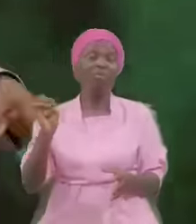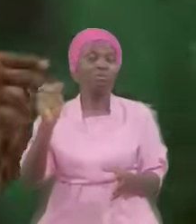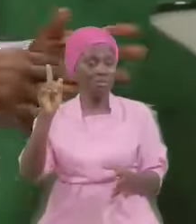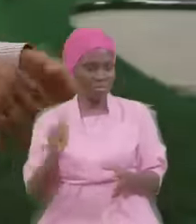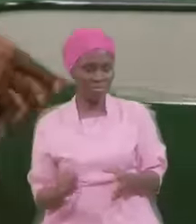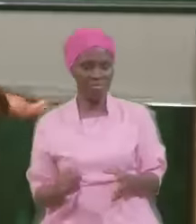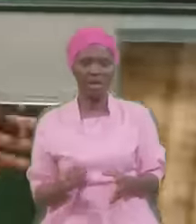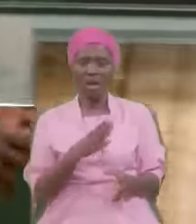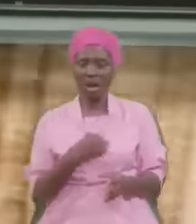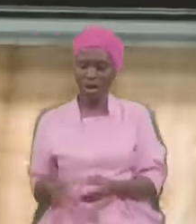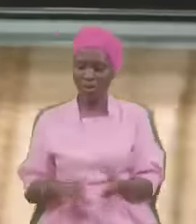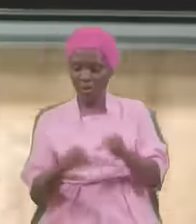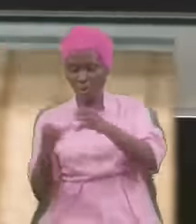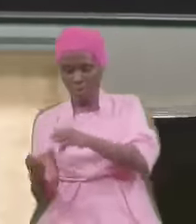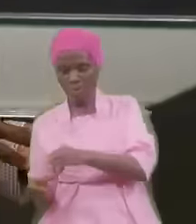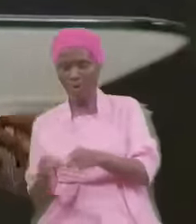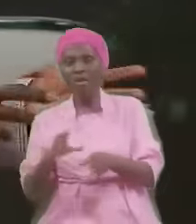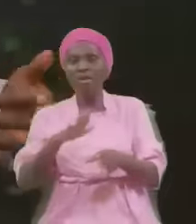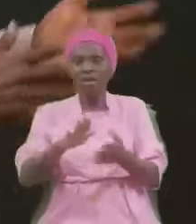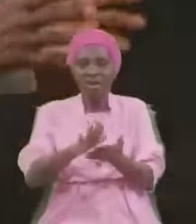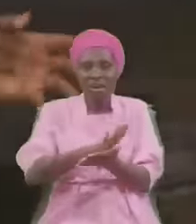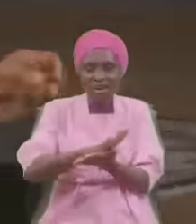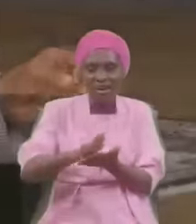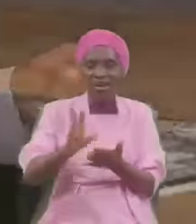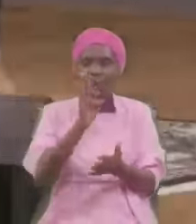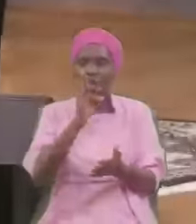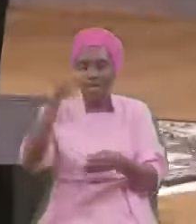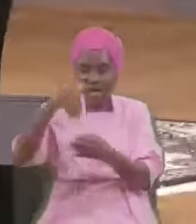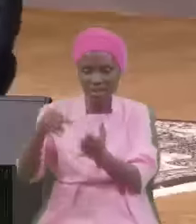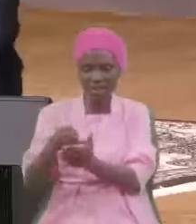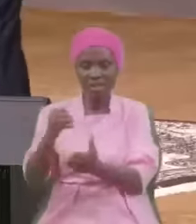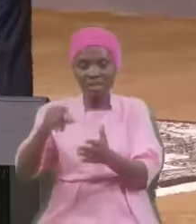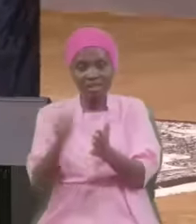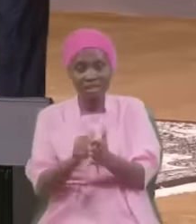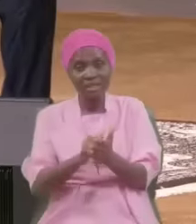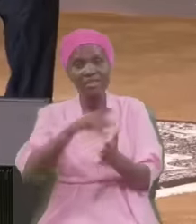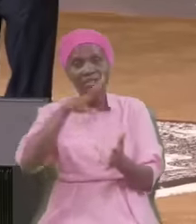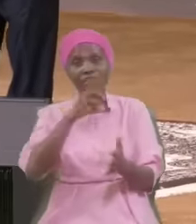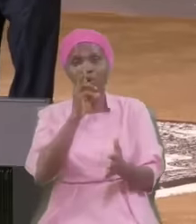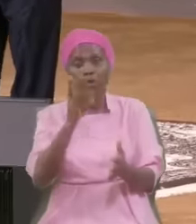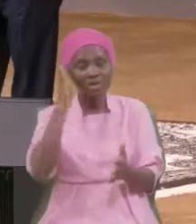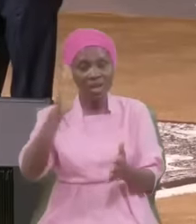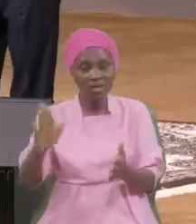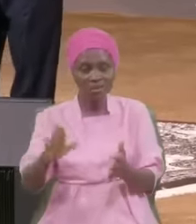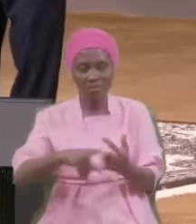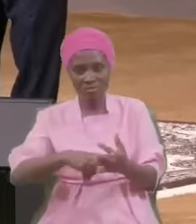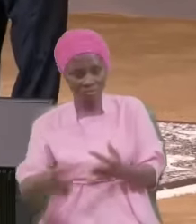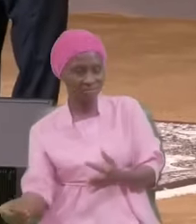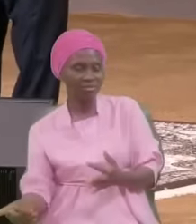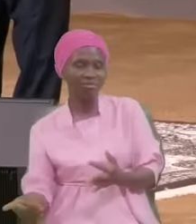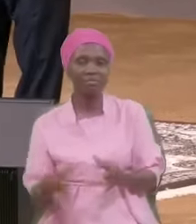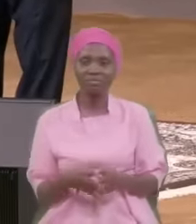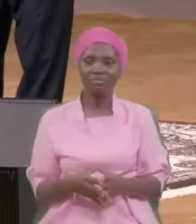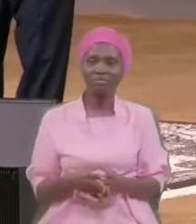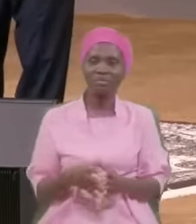many, maybe bad things and dust and refuse in a particular place. I want to plant some